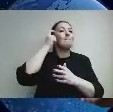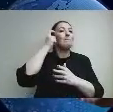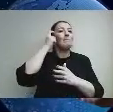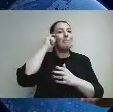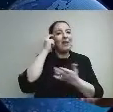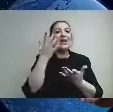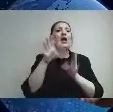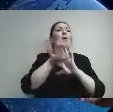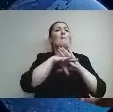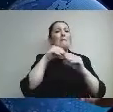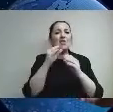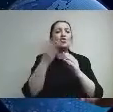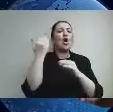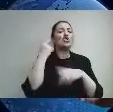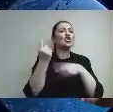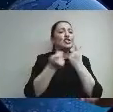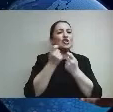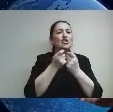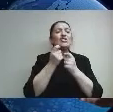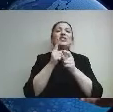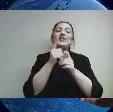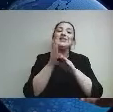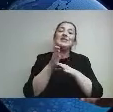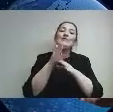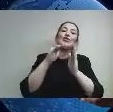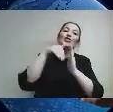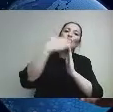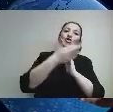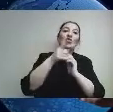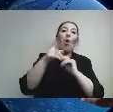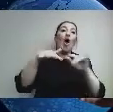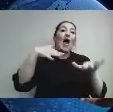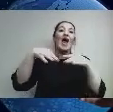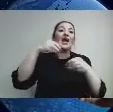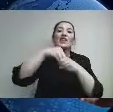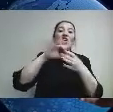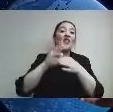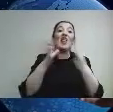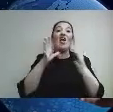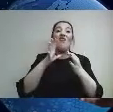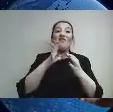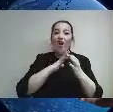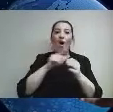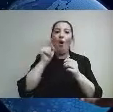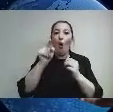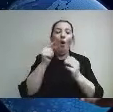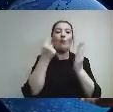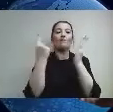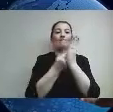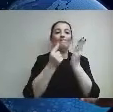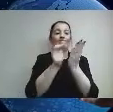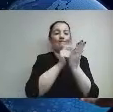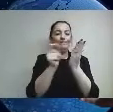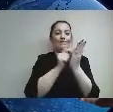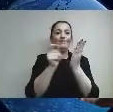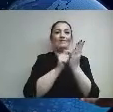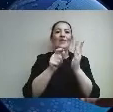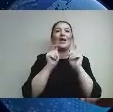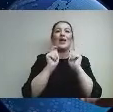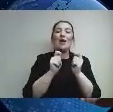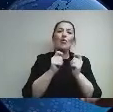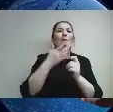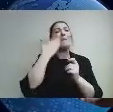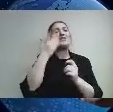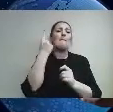experience, we communicate their, for example, disability. There's this 3 centimeter shortness in